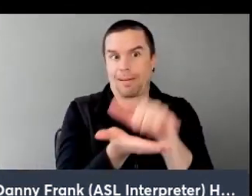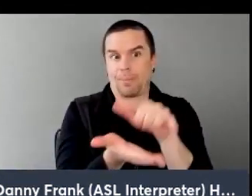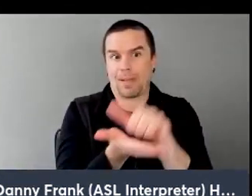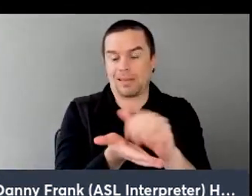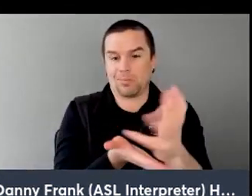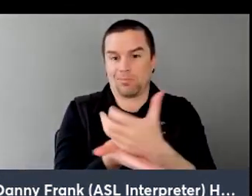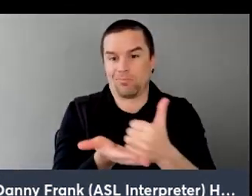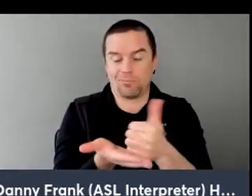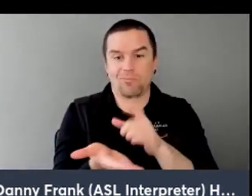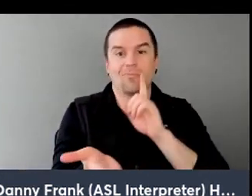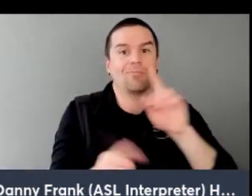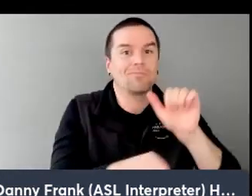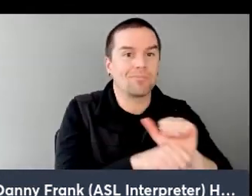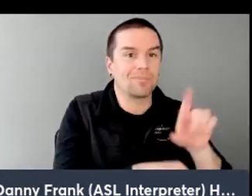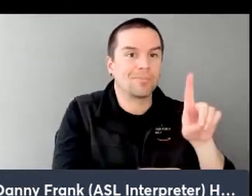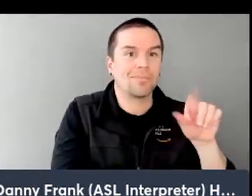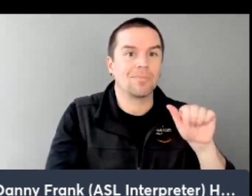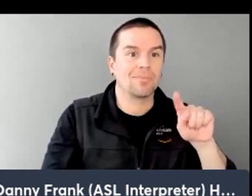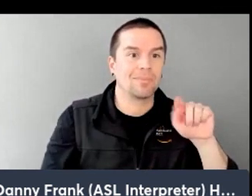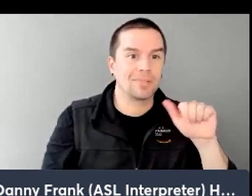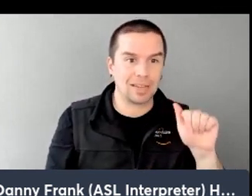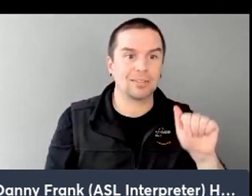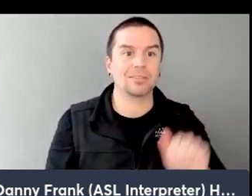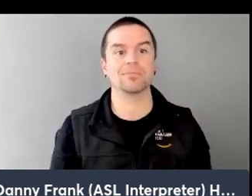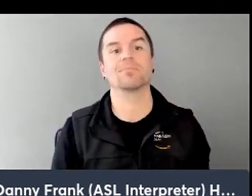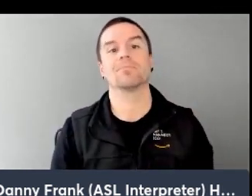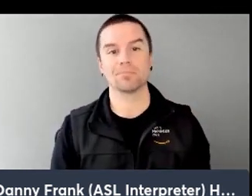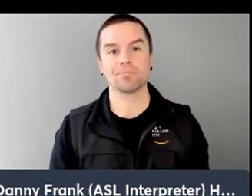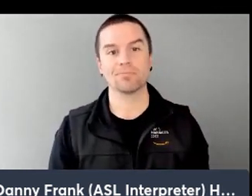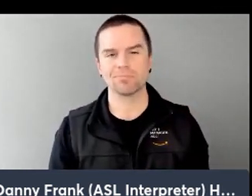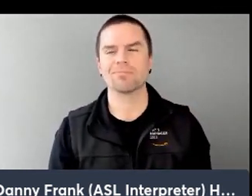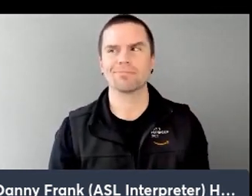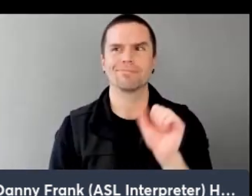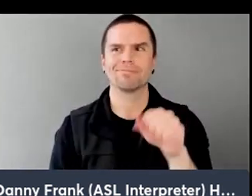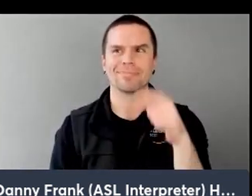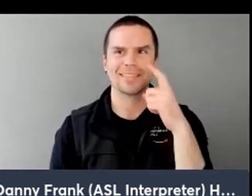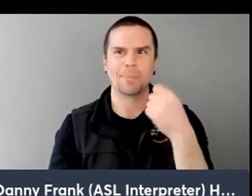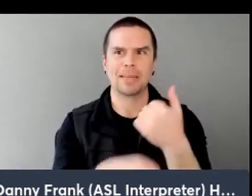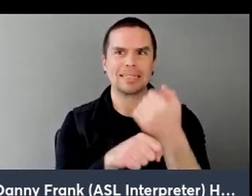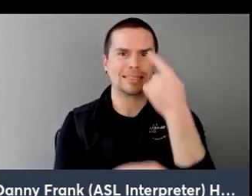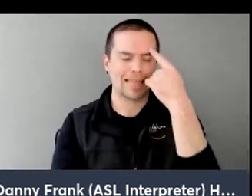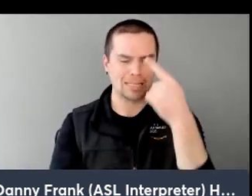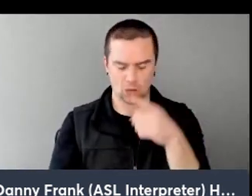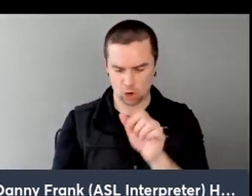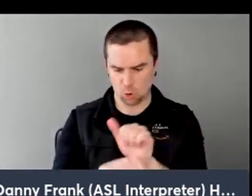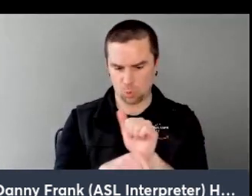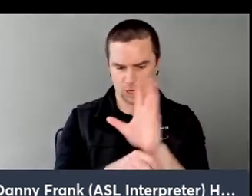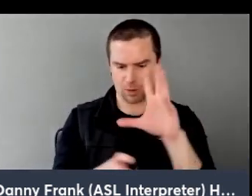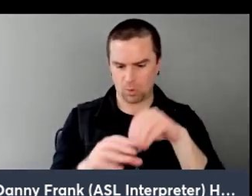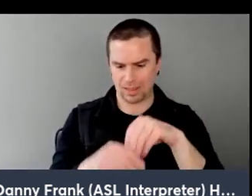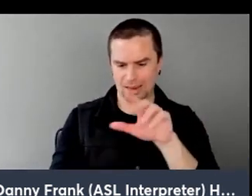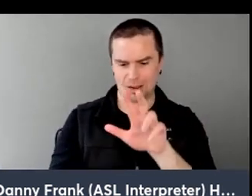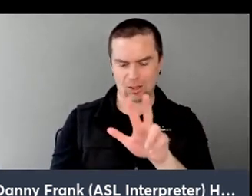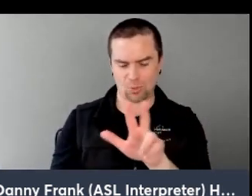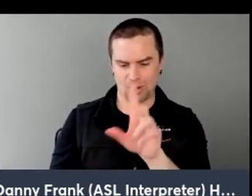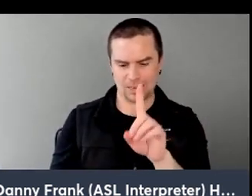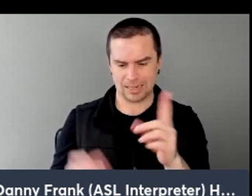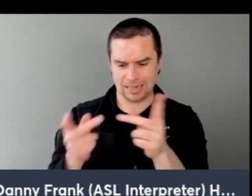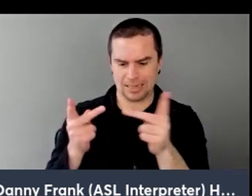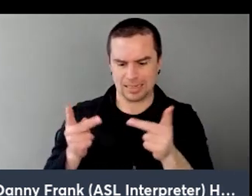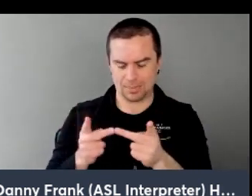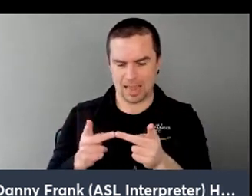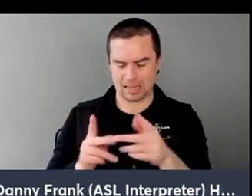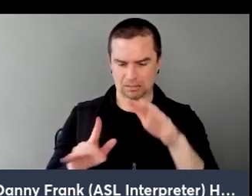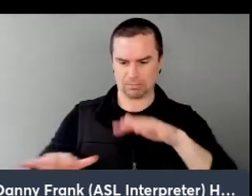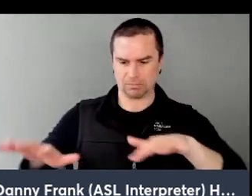data. Yeah, that makes sense. I mean, you're also working within a 3D space as well, right? So,